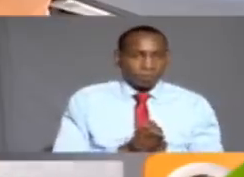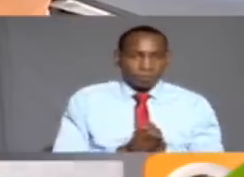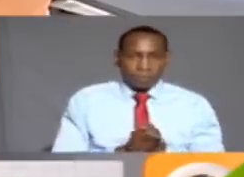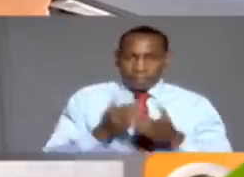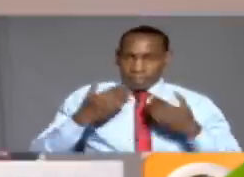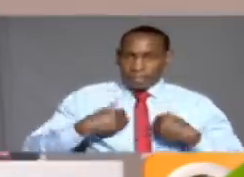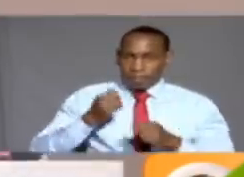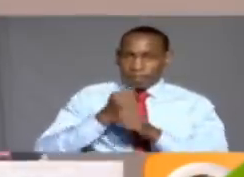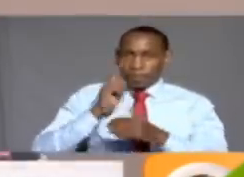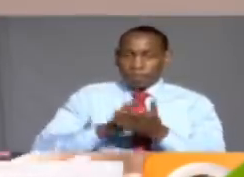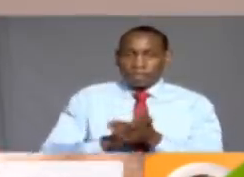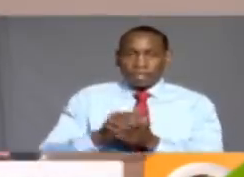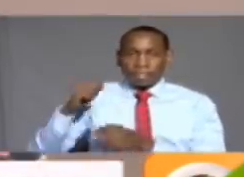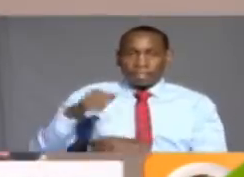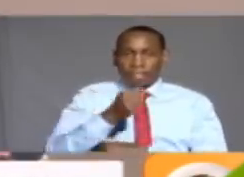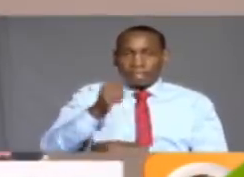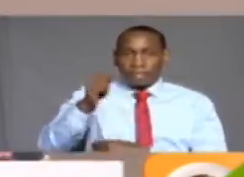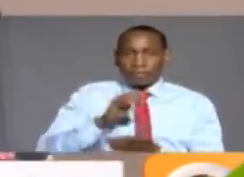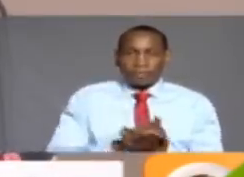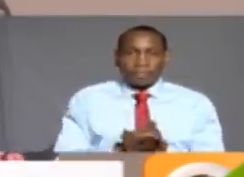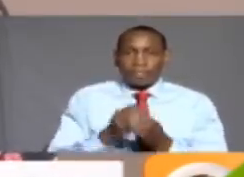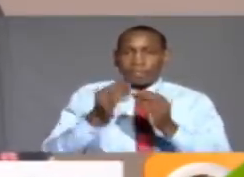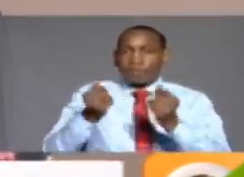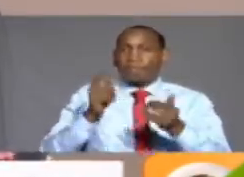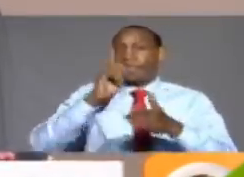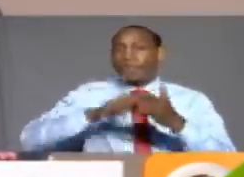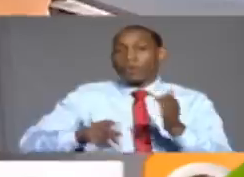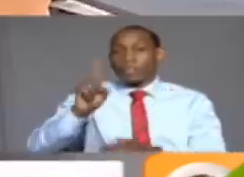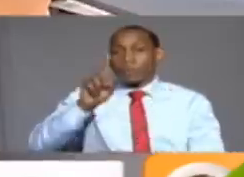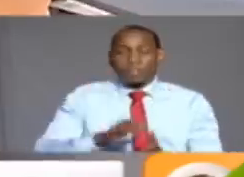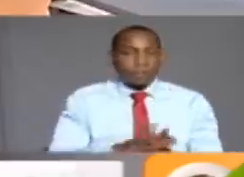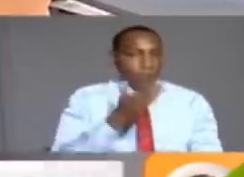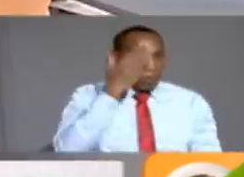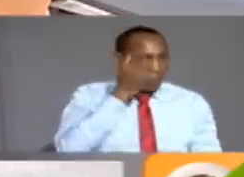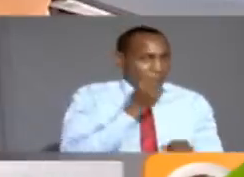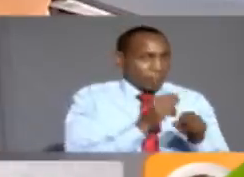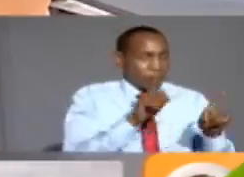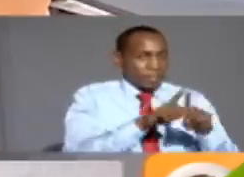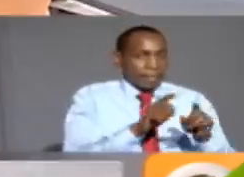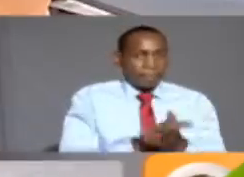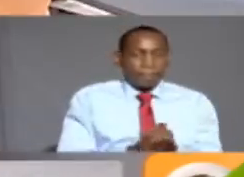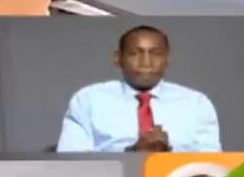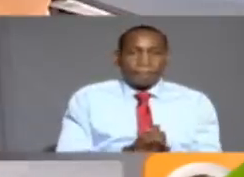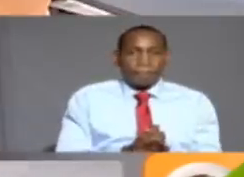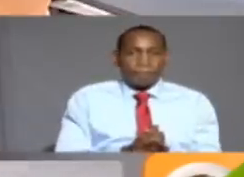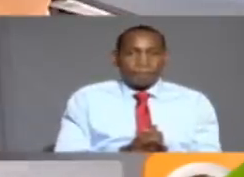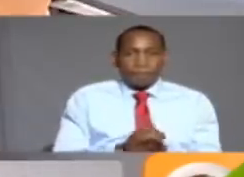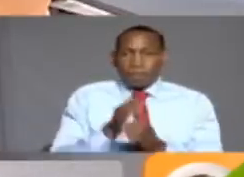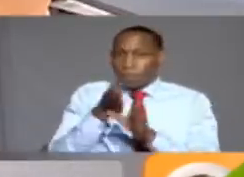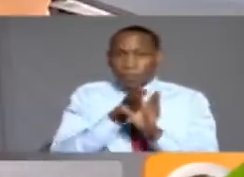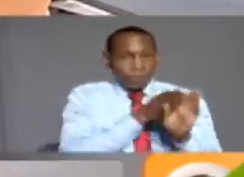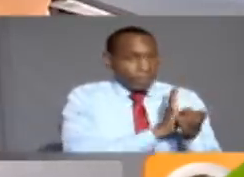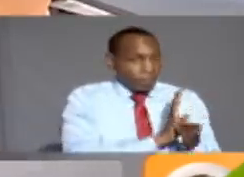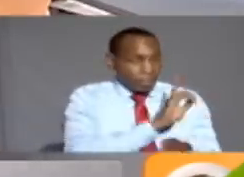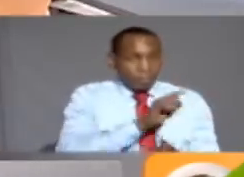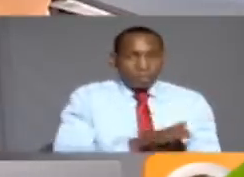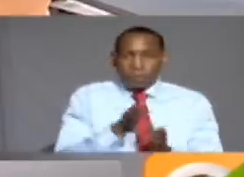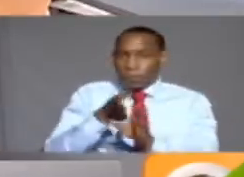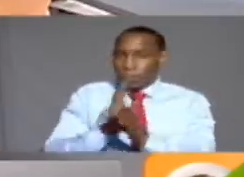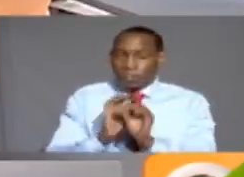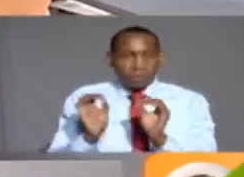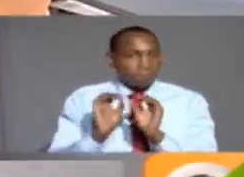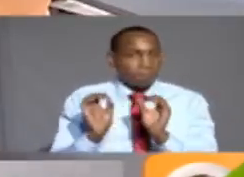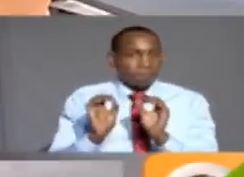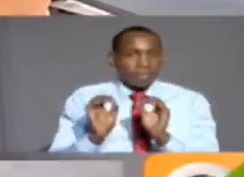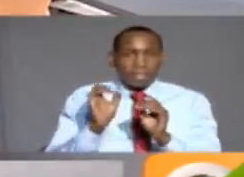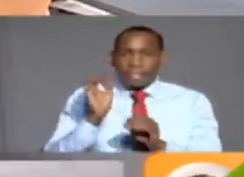what I'm doing by tanga, how much of that am I solving? Then why did you do it? How much? You're withdrawing this. No, I'm not withdrawing these issues. But